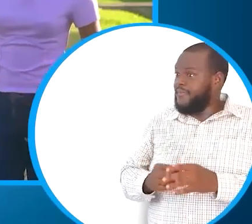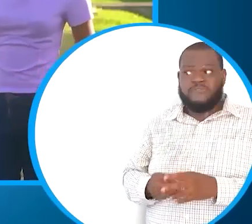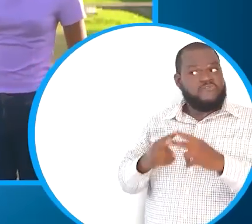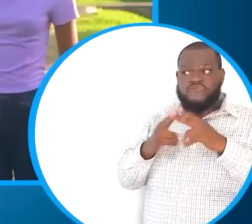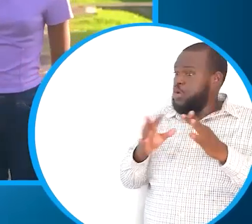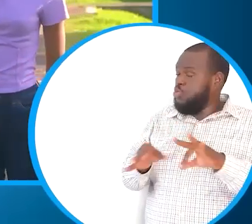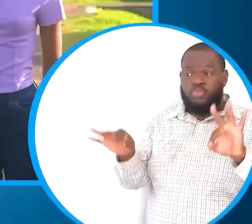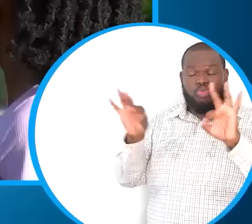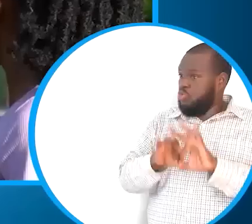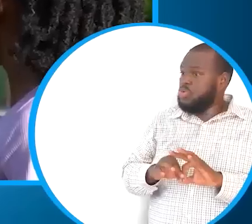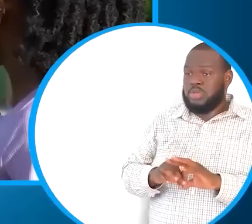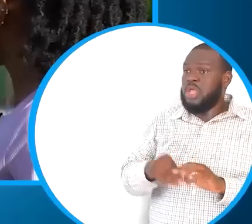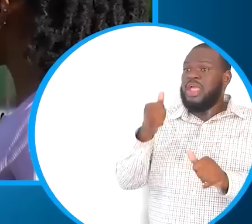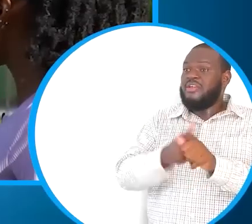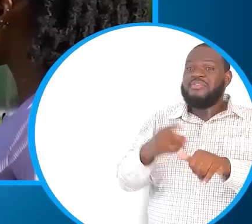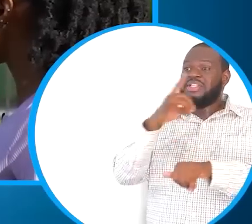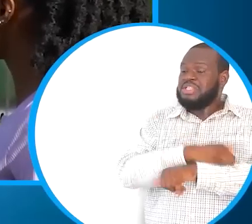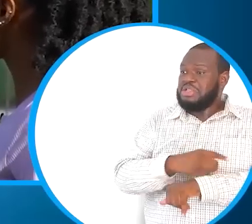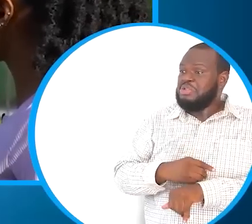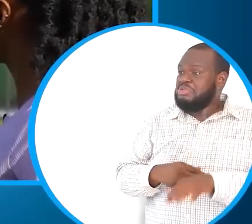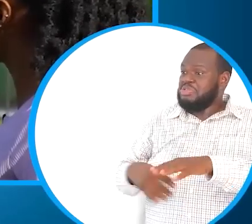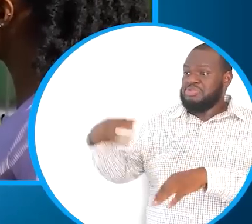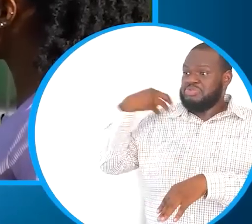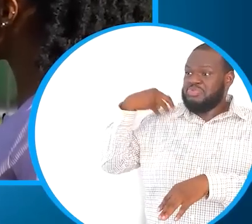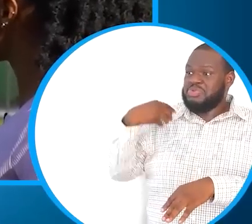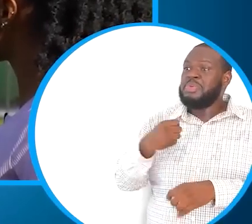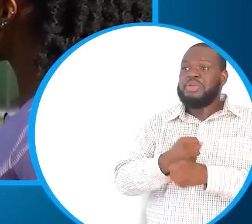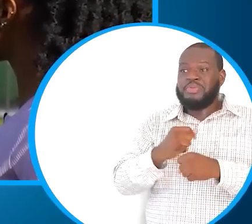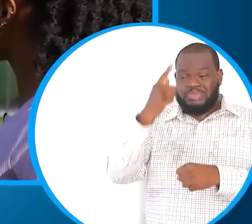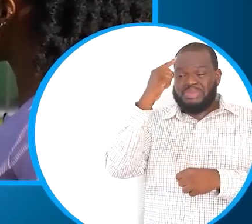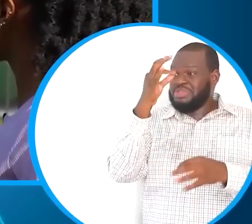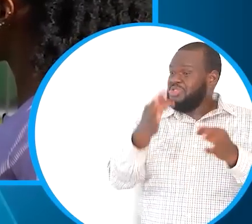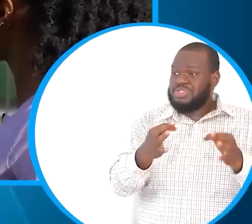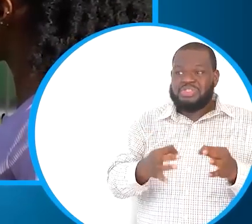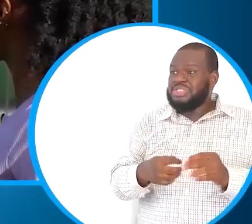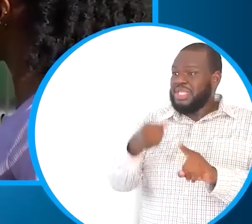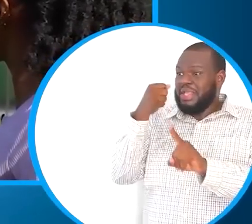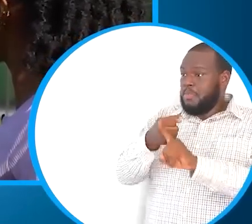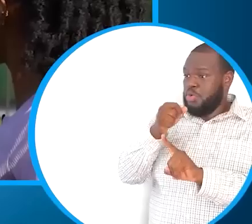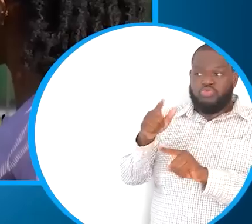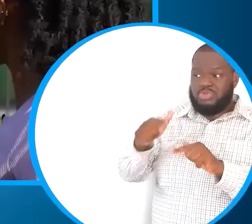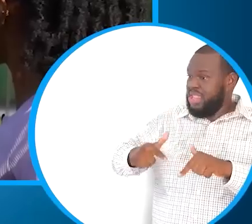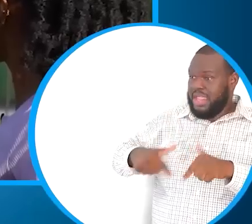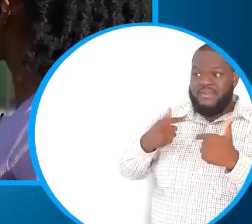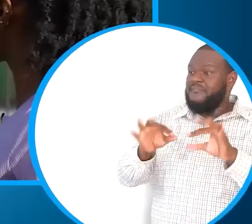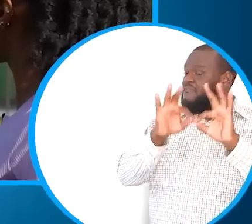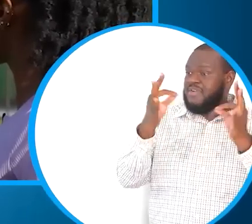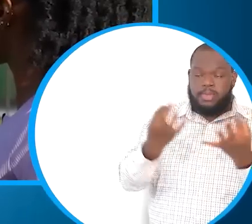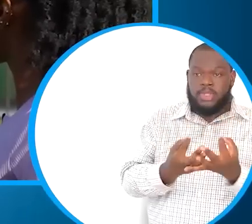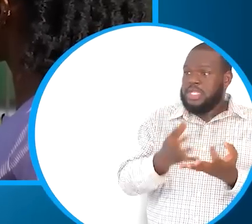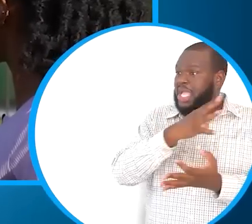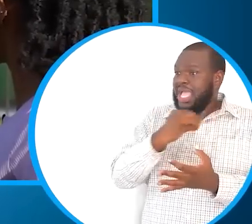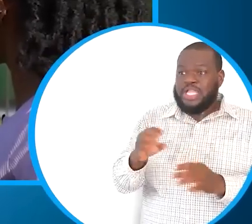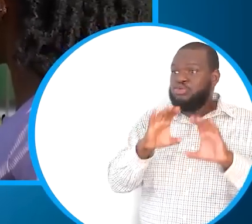is very important. Every day, local government officials make decisions that affects you, your